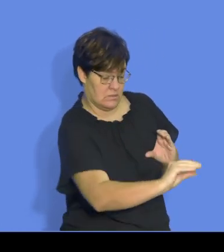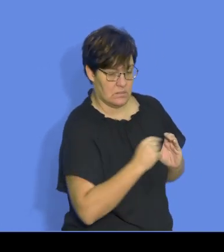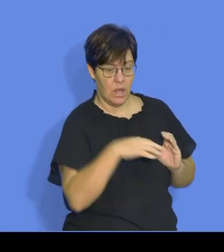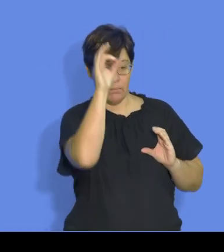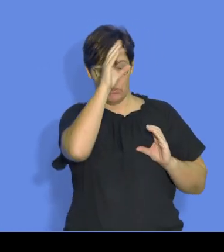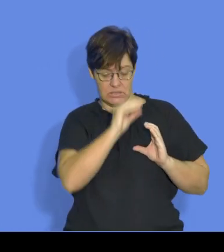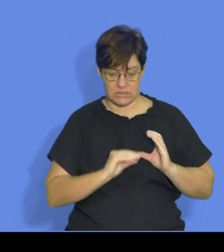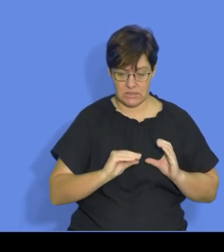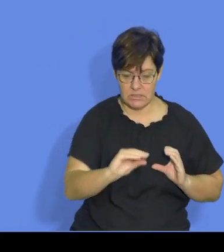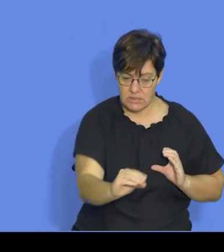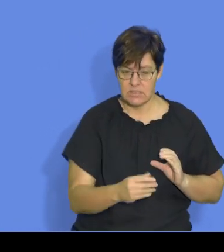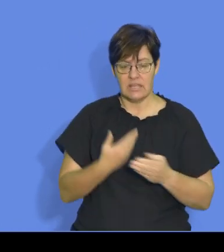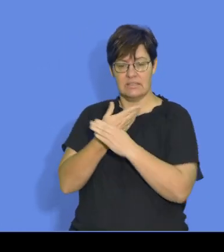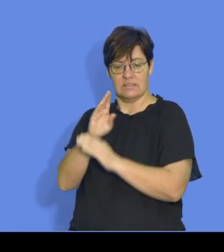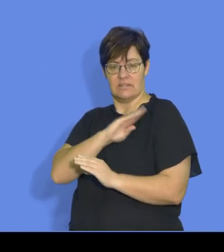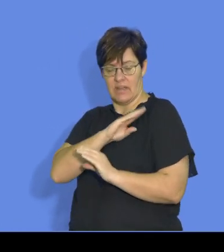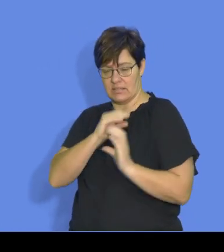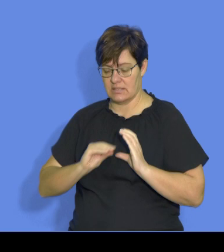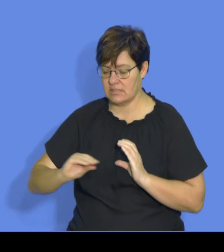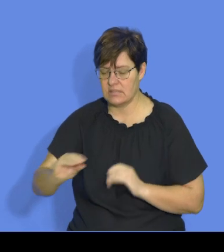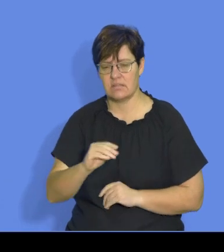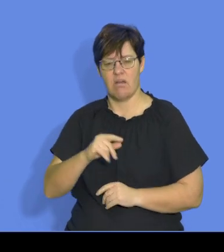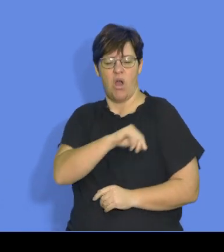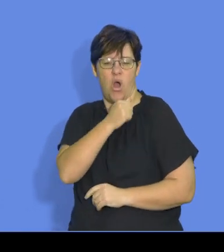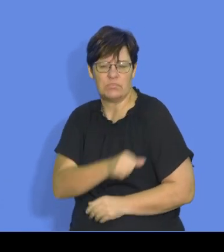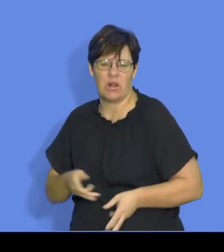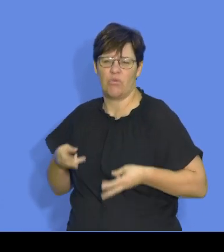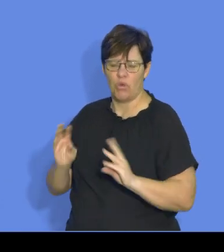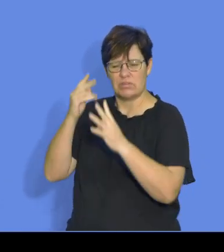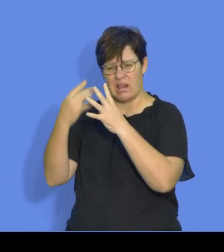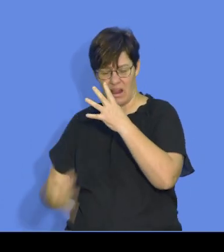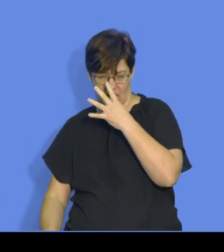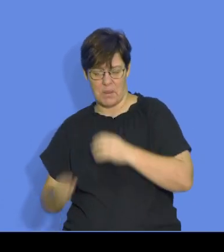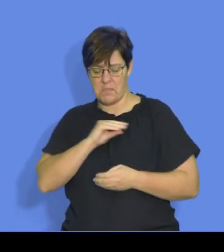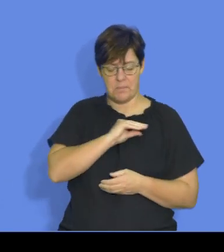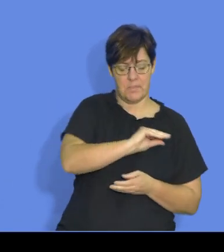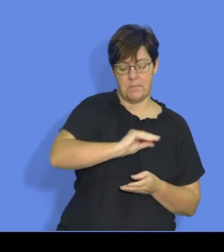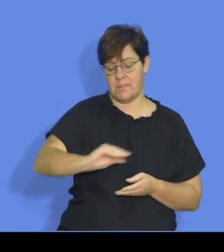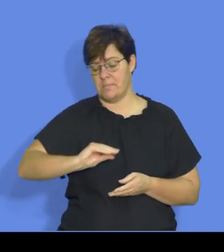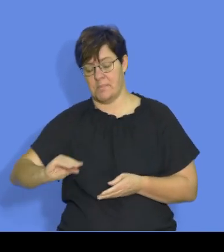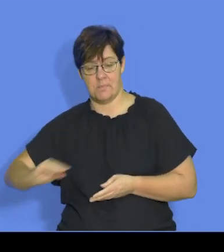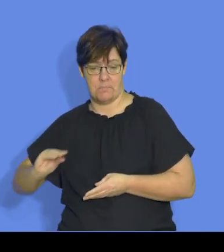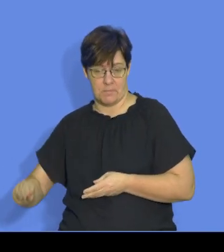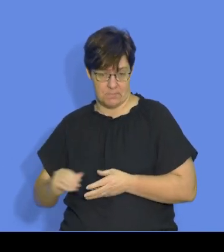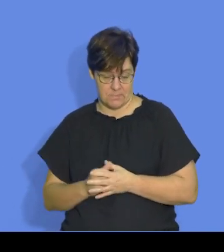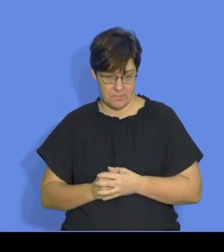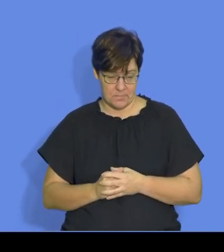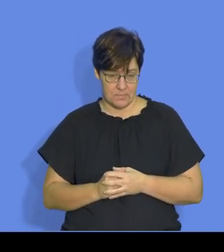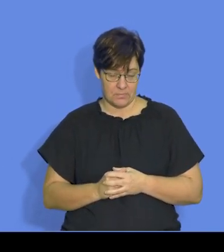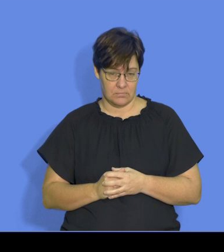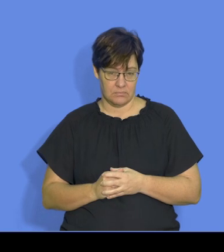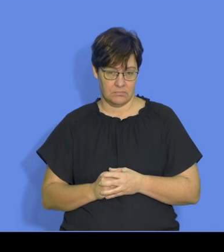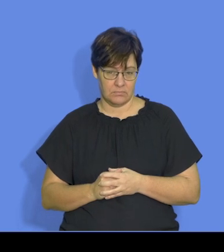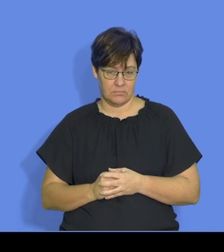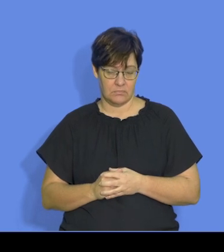force, defense, hospitals, roads, emergency situations. So therefore, if